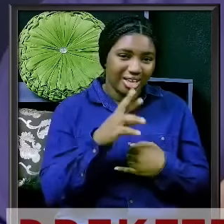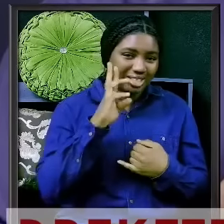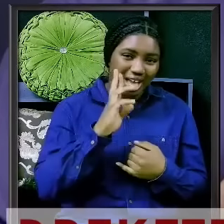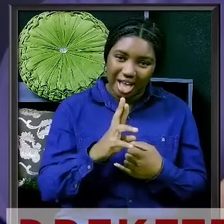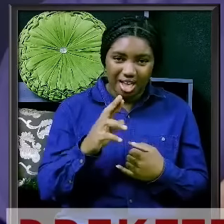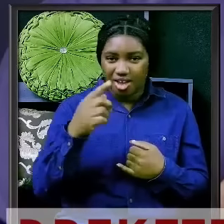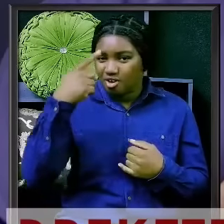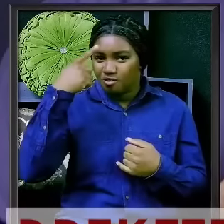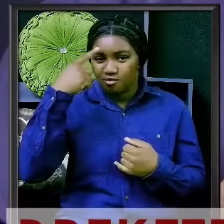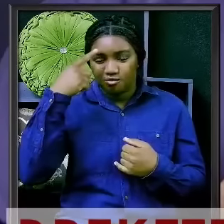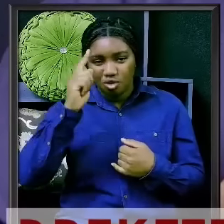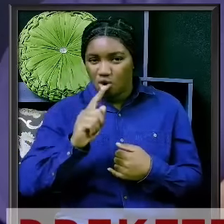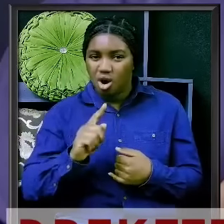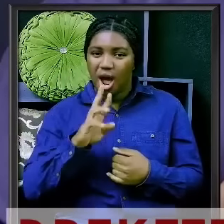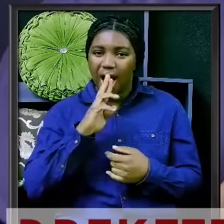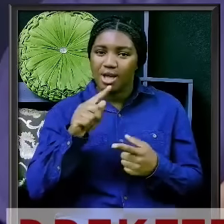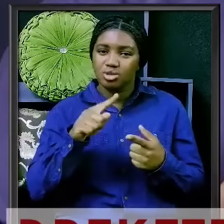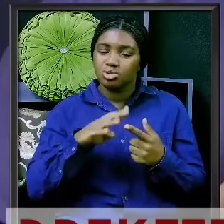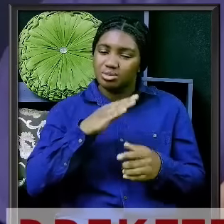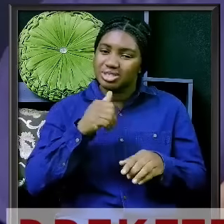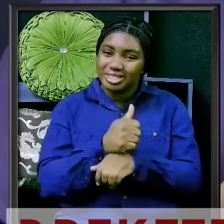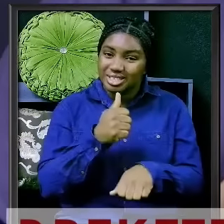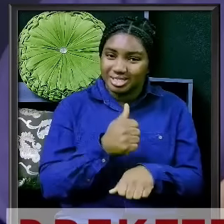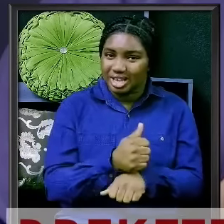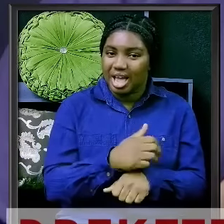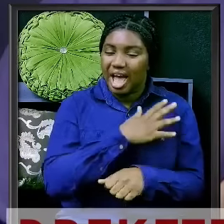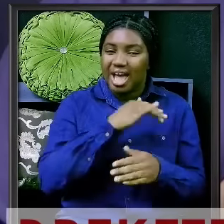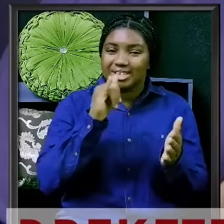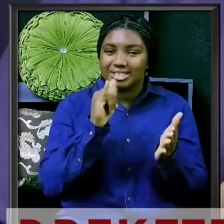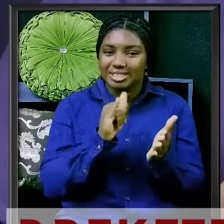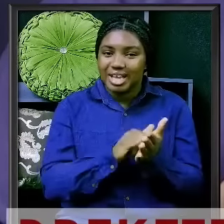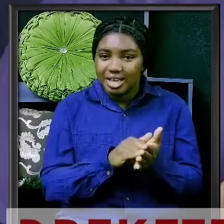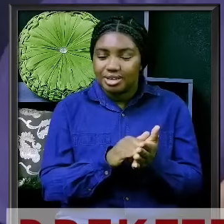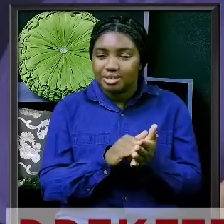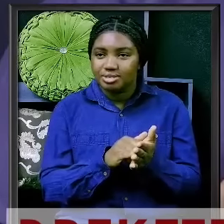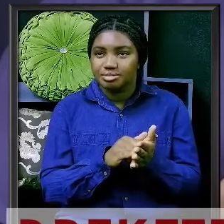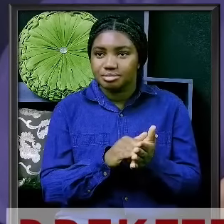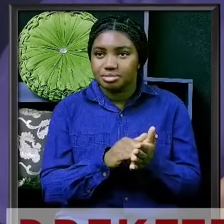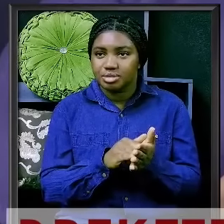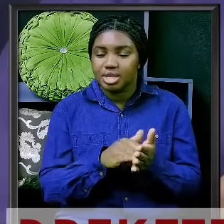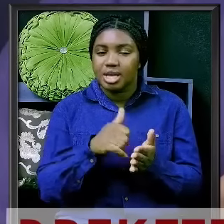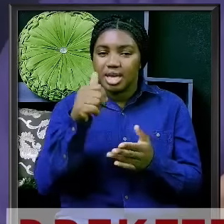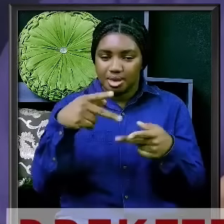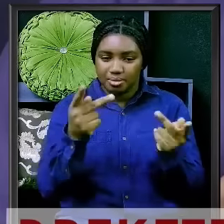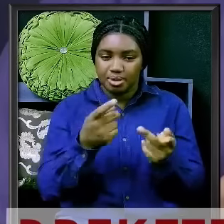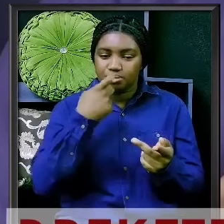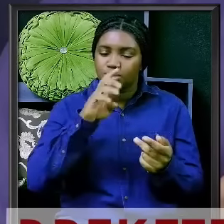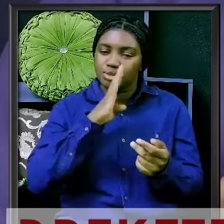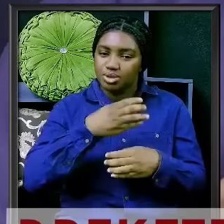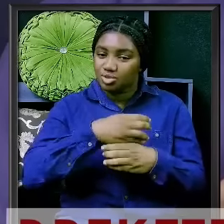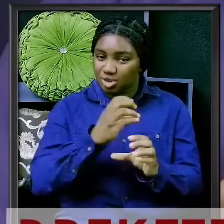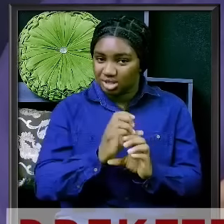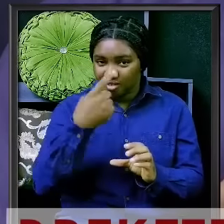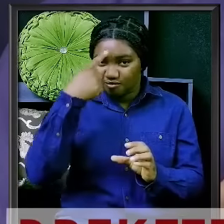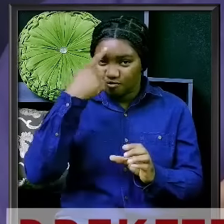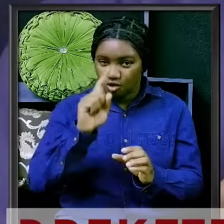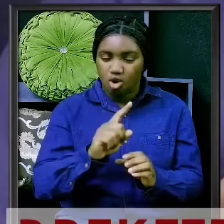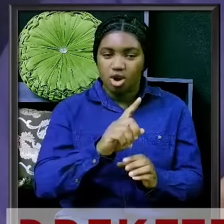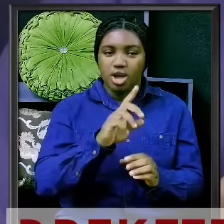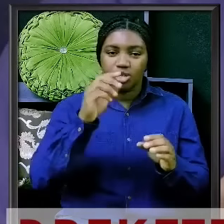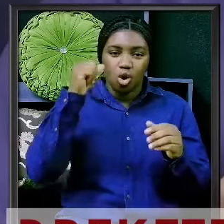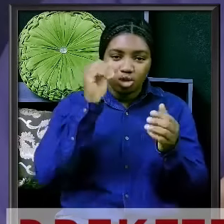hurt more. You know, but an avenue must be created where each of them must be there. You